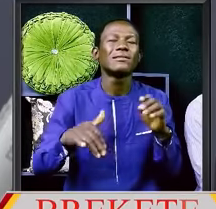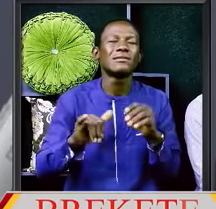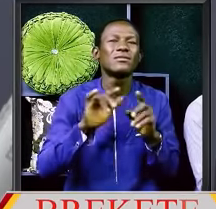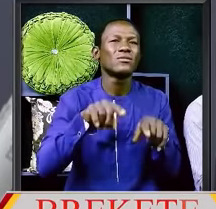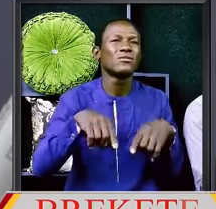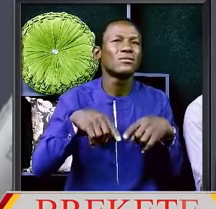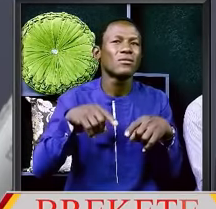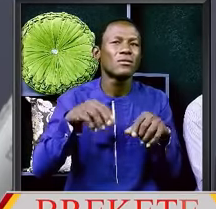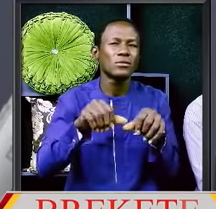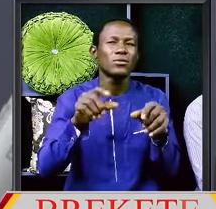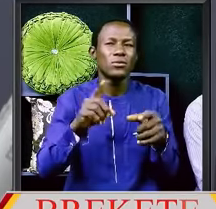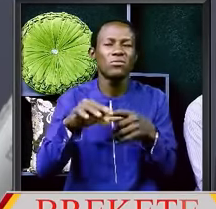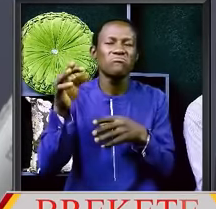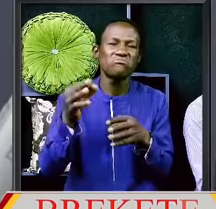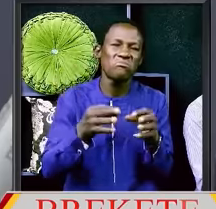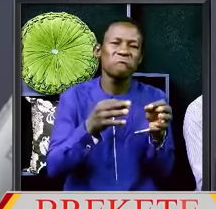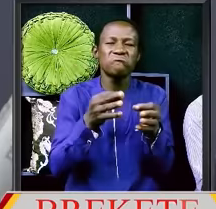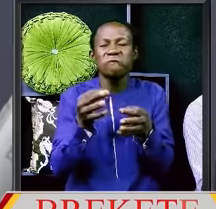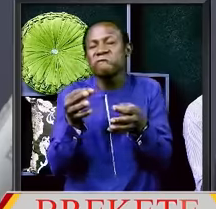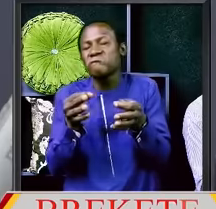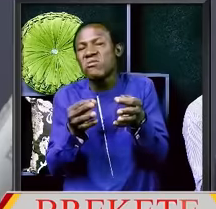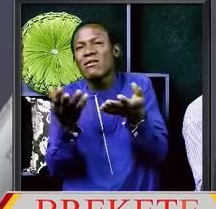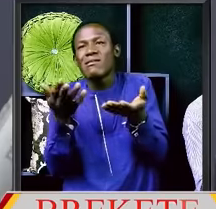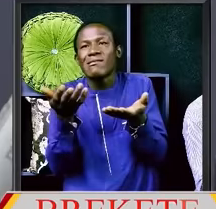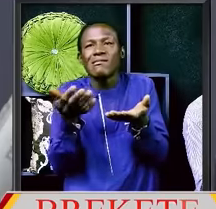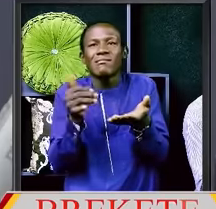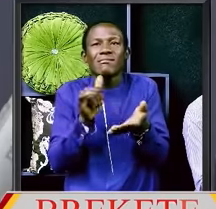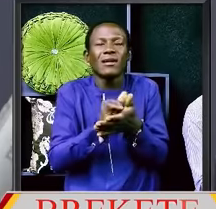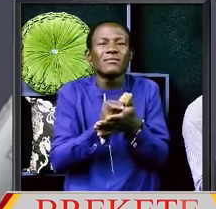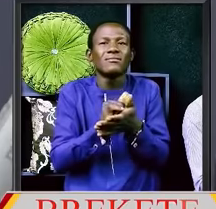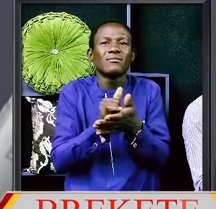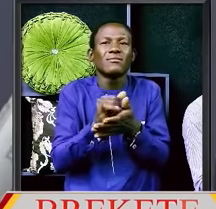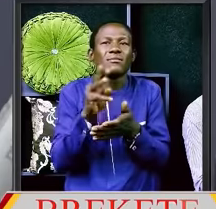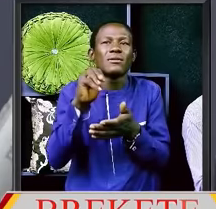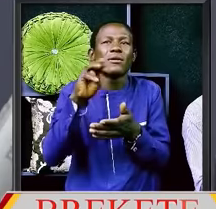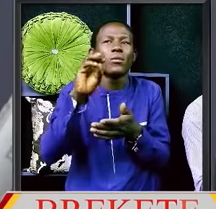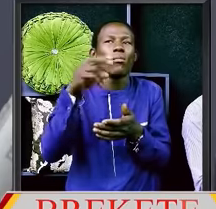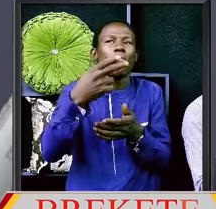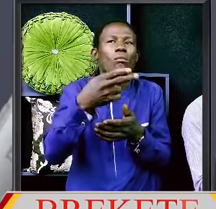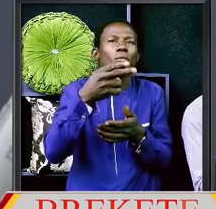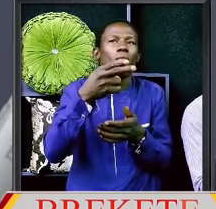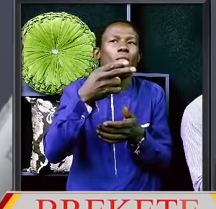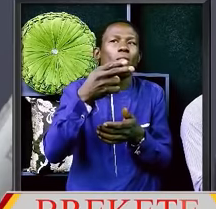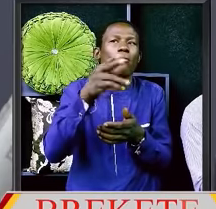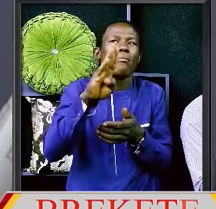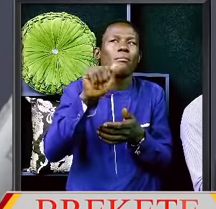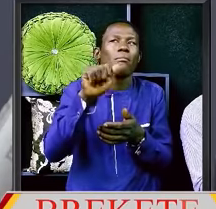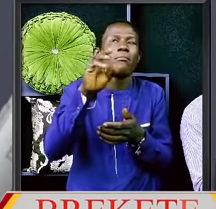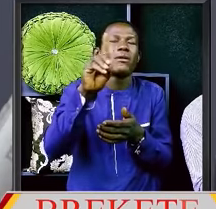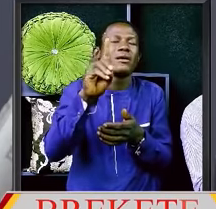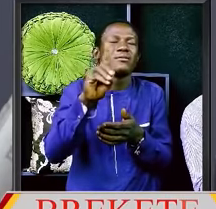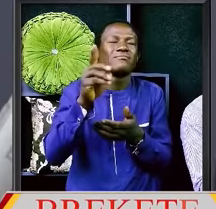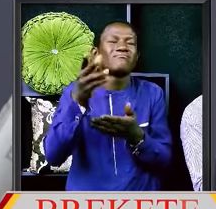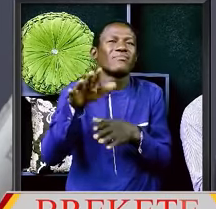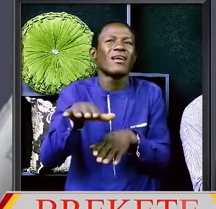media saying that Mohbad was stabbed. I want the Brekete family to watch a video of Mohbad in the car